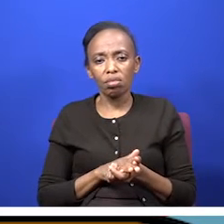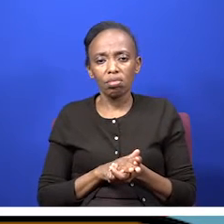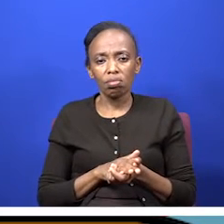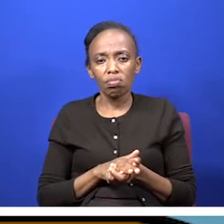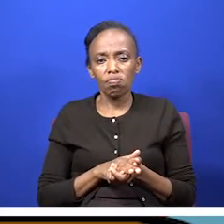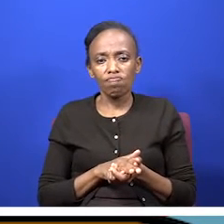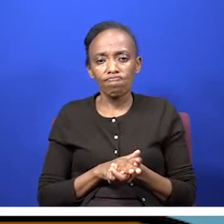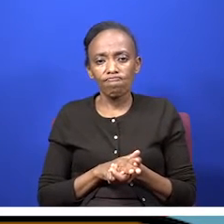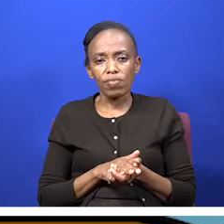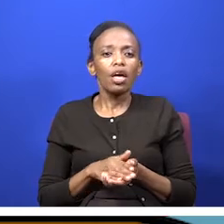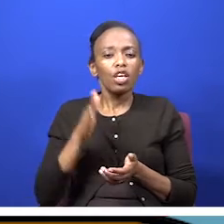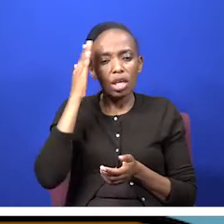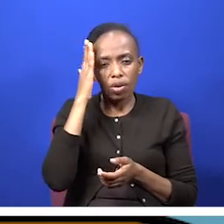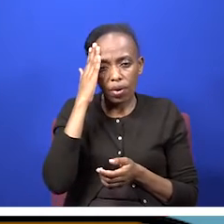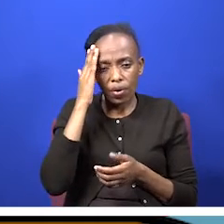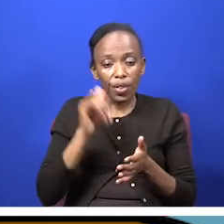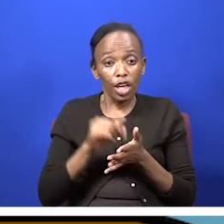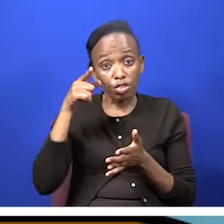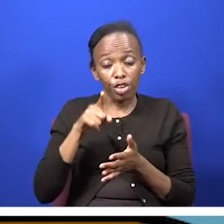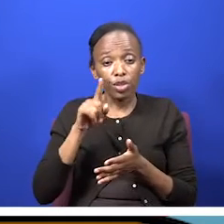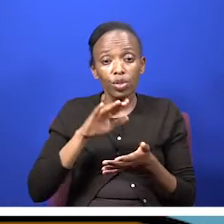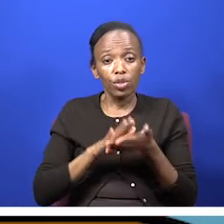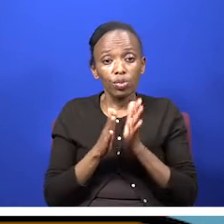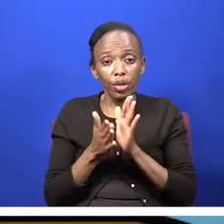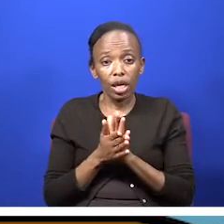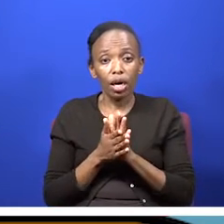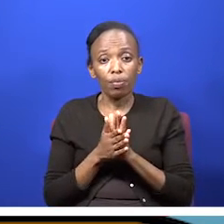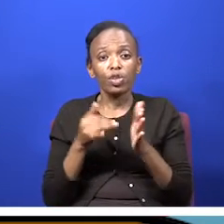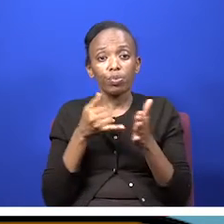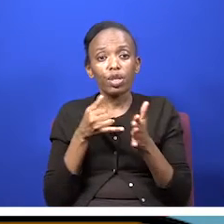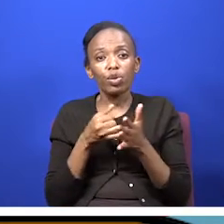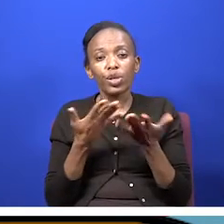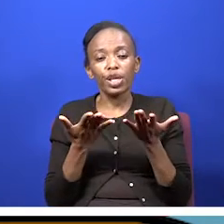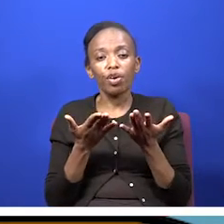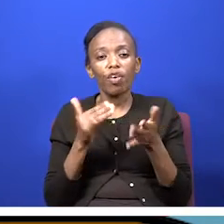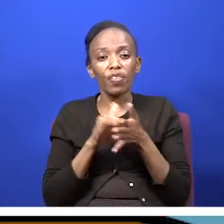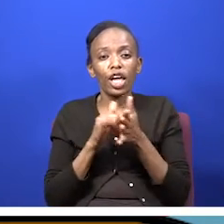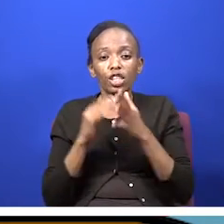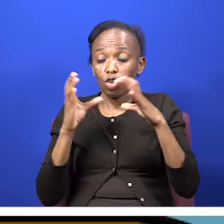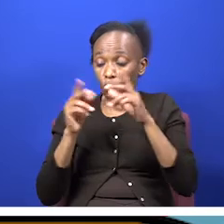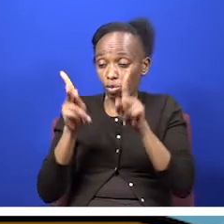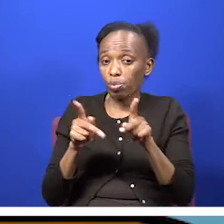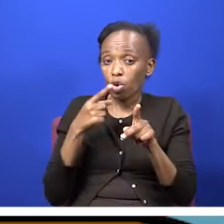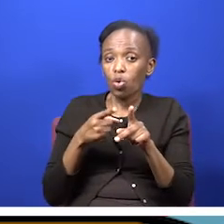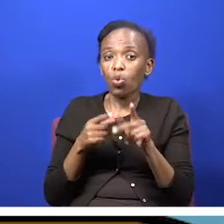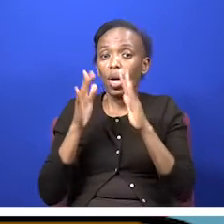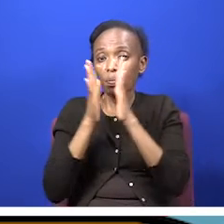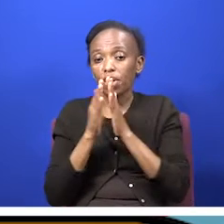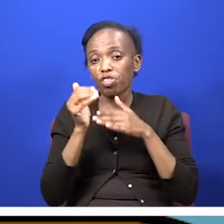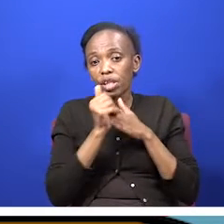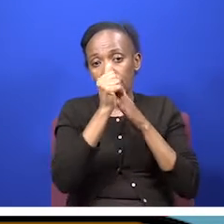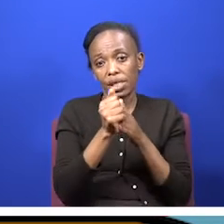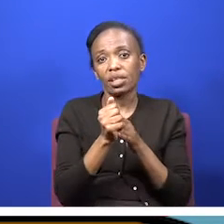you, do you know that for you to be part and parcel of that group of people who